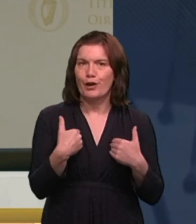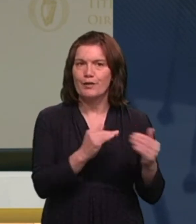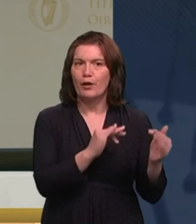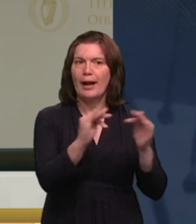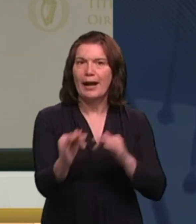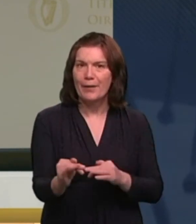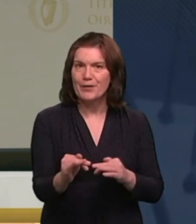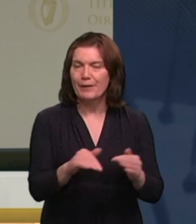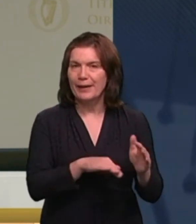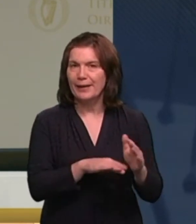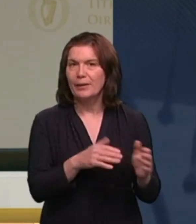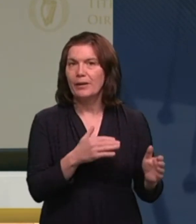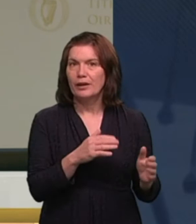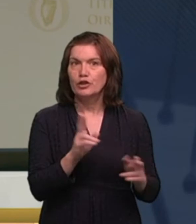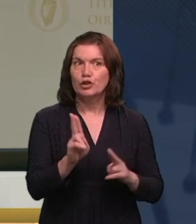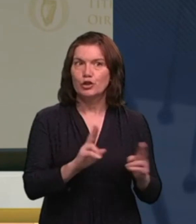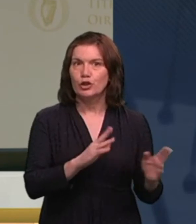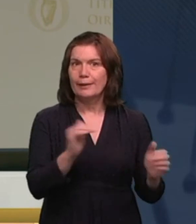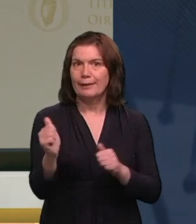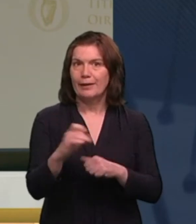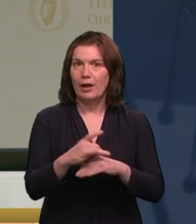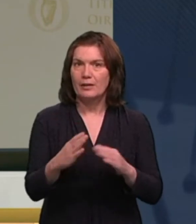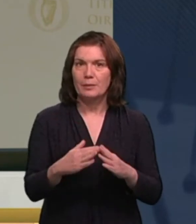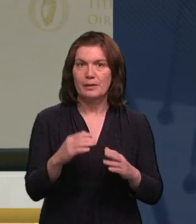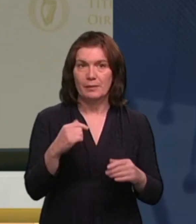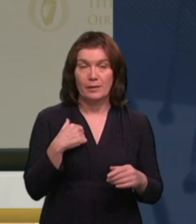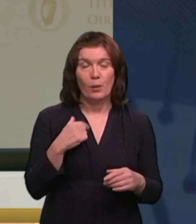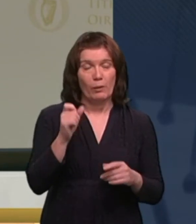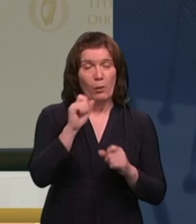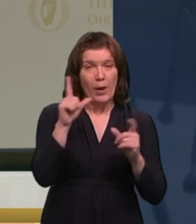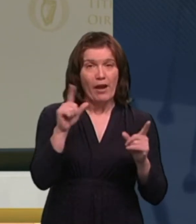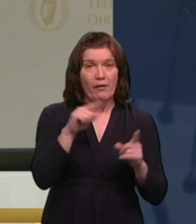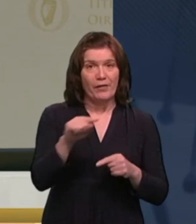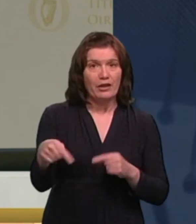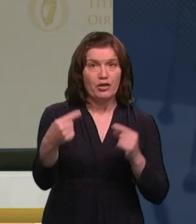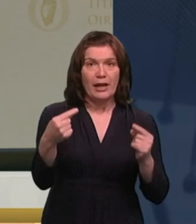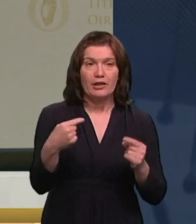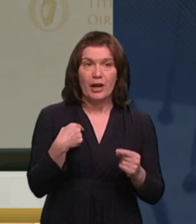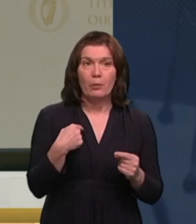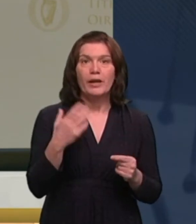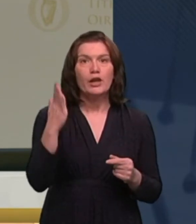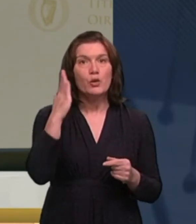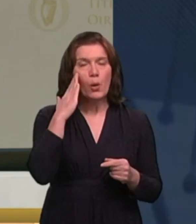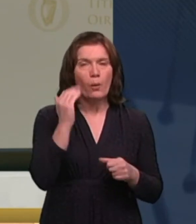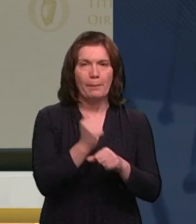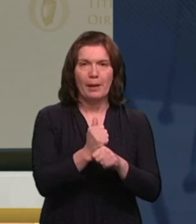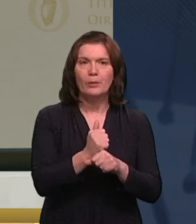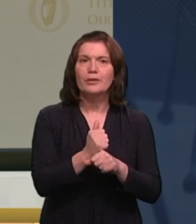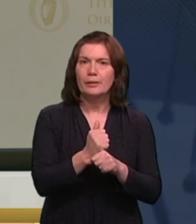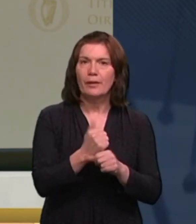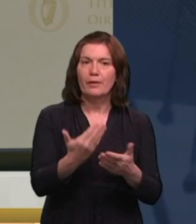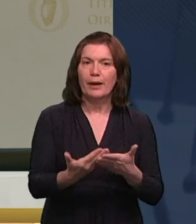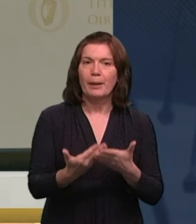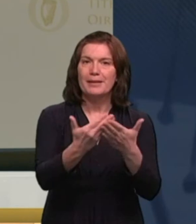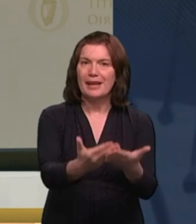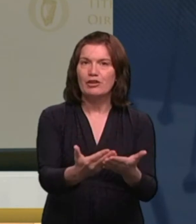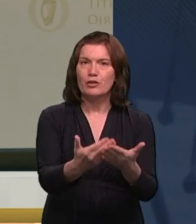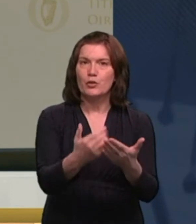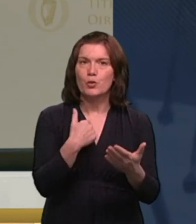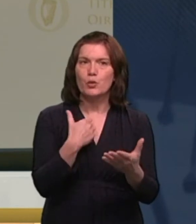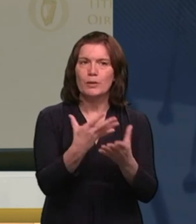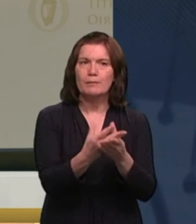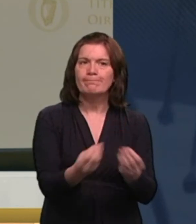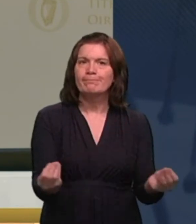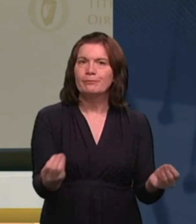the Vision is aware of this as a challenge, and 2 particular recommendations are seeking to ameliorate this